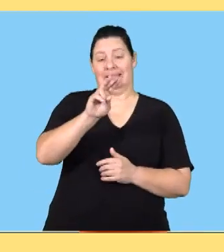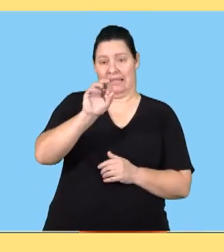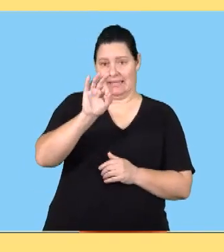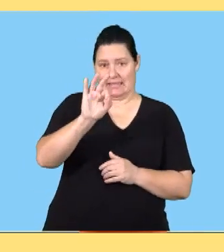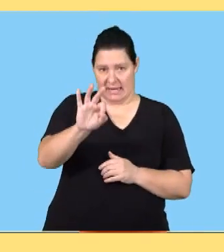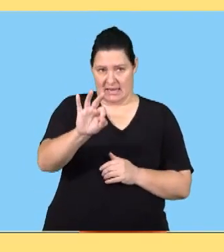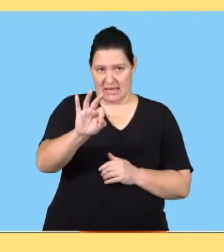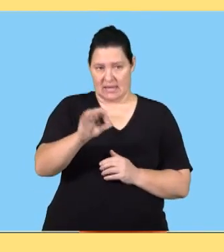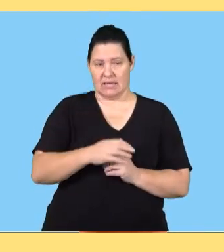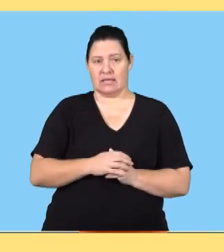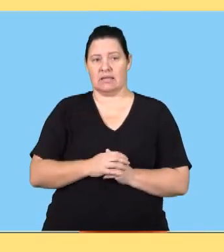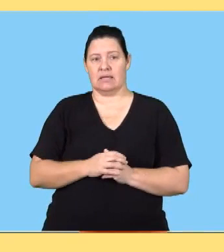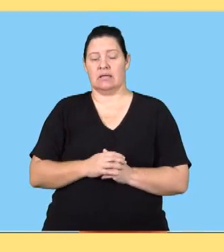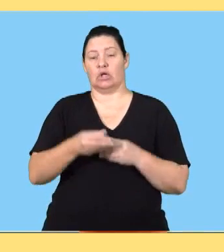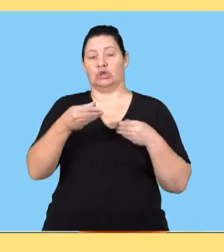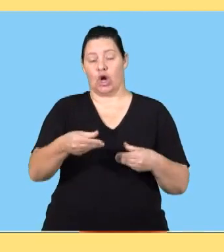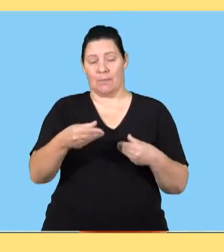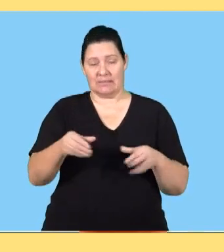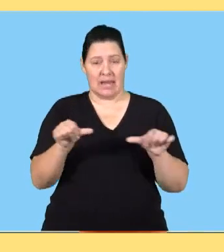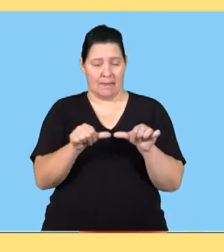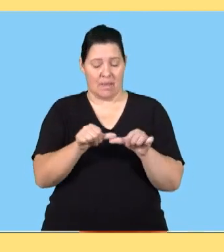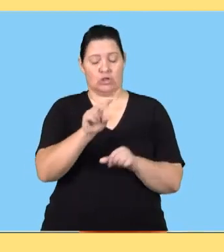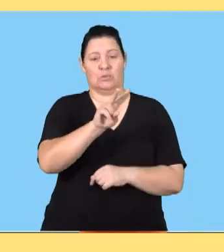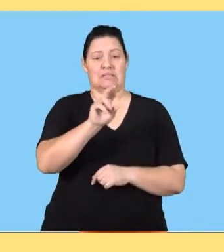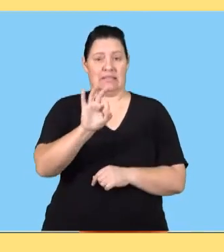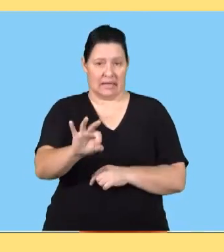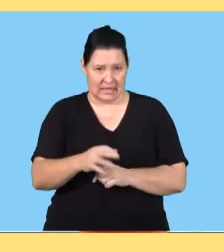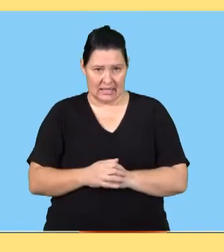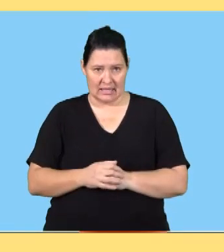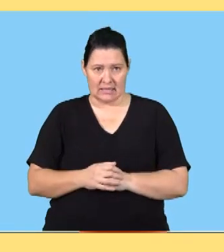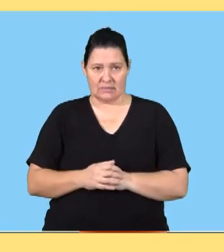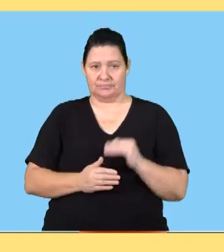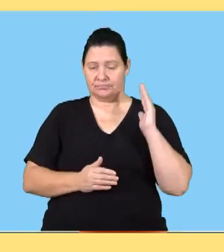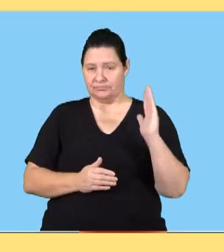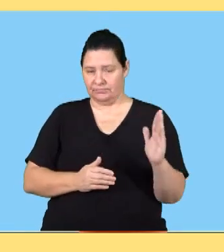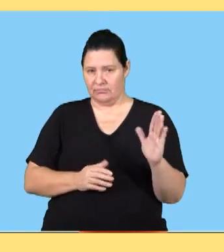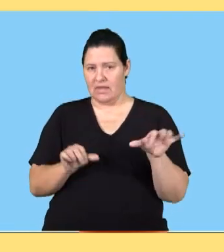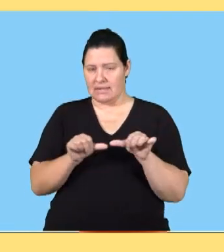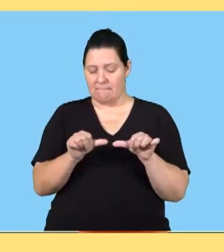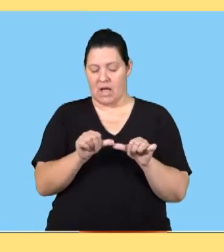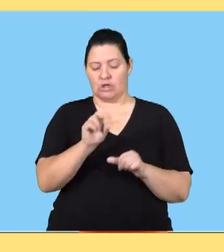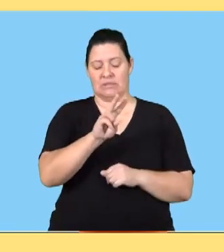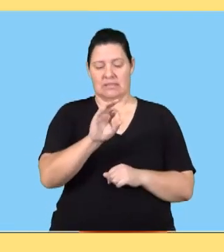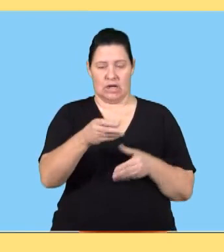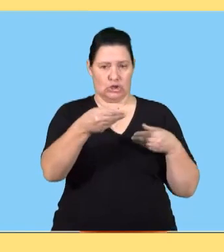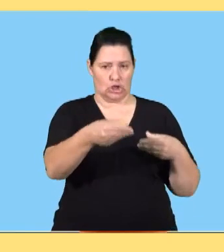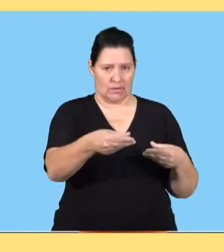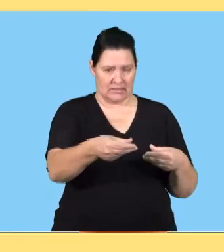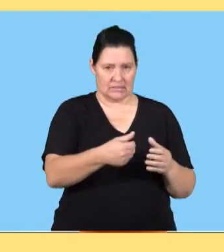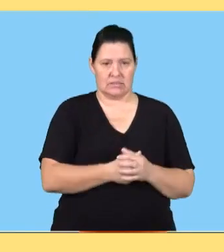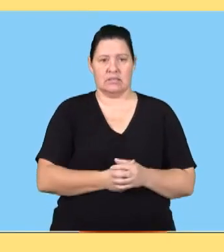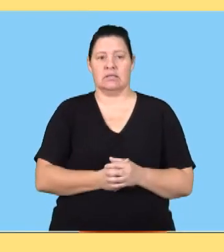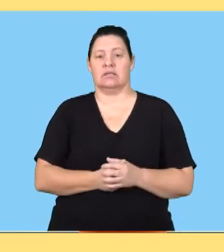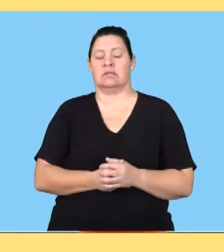on the 23rd, it is rather document number 23. There is my document number 23,